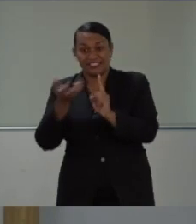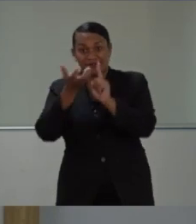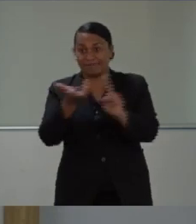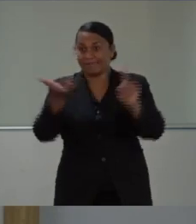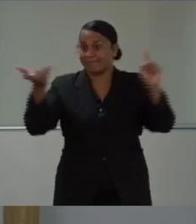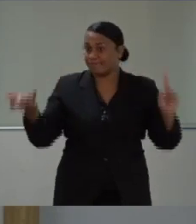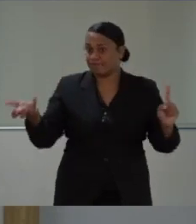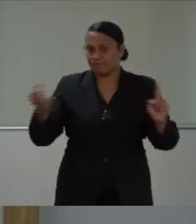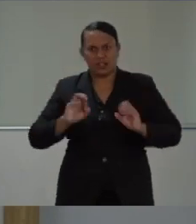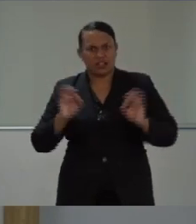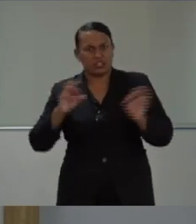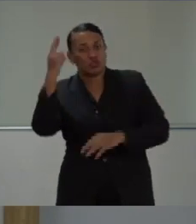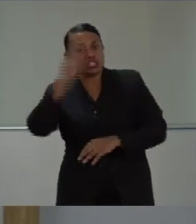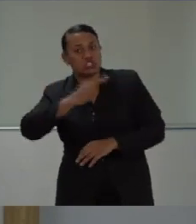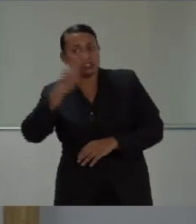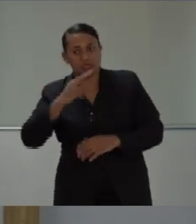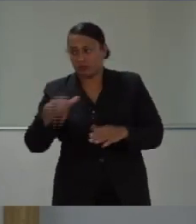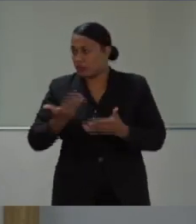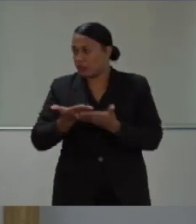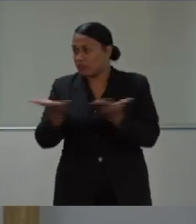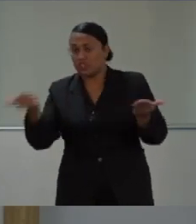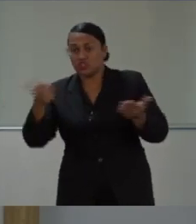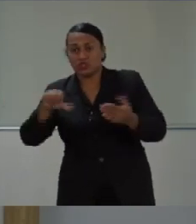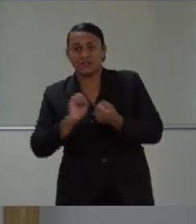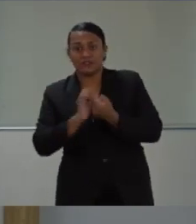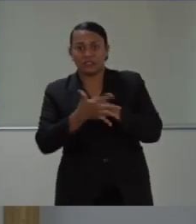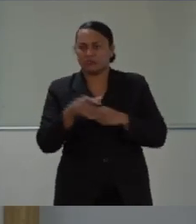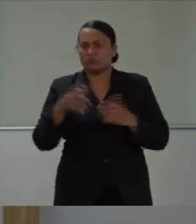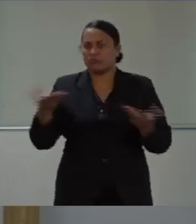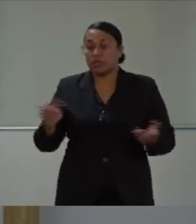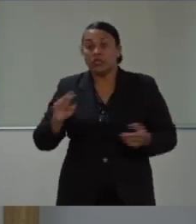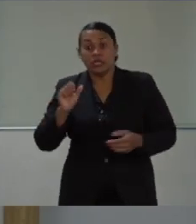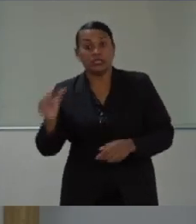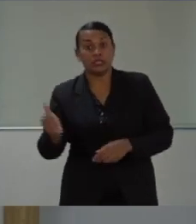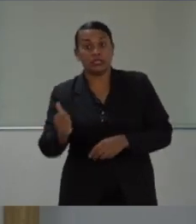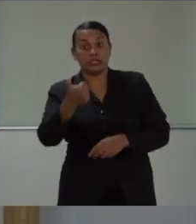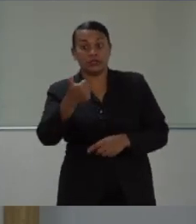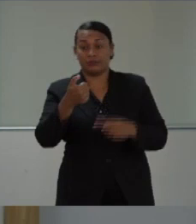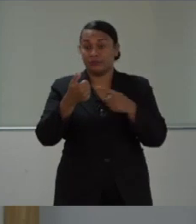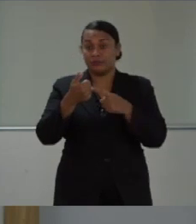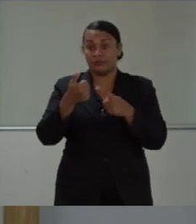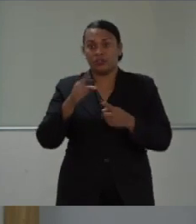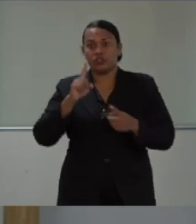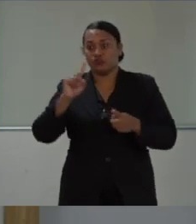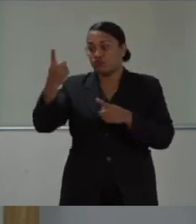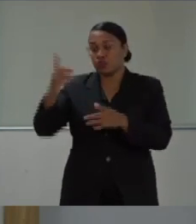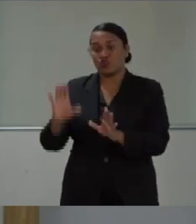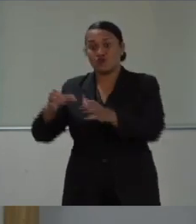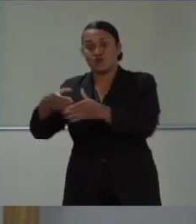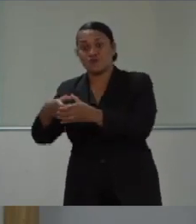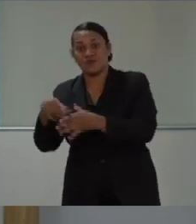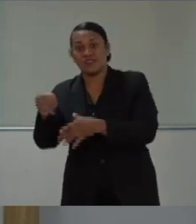public. This is the 6th confirmed transmission that can be traced back to our first case.